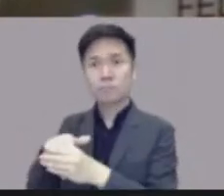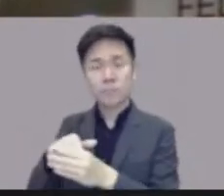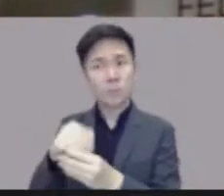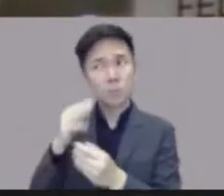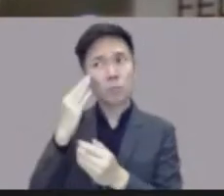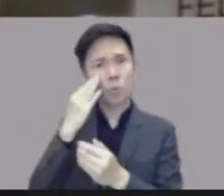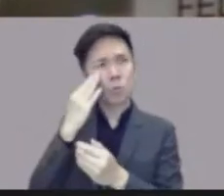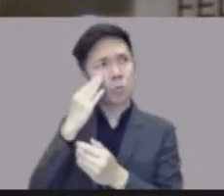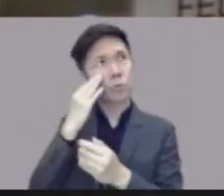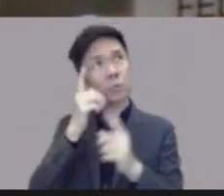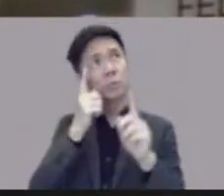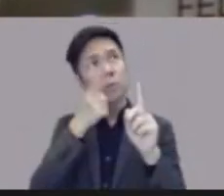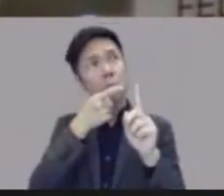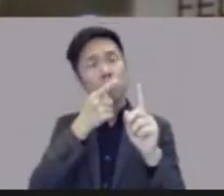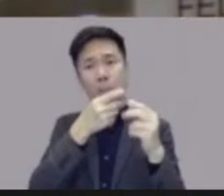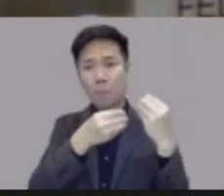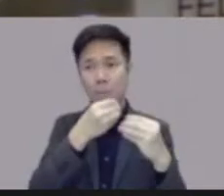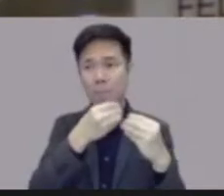problems